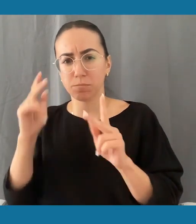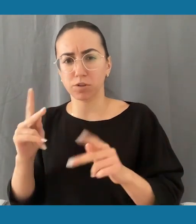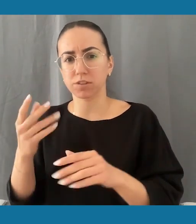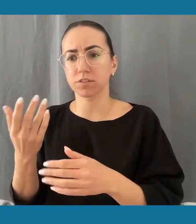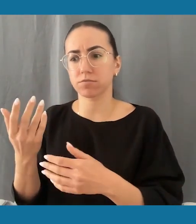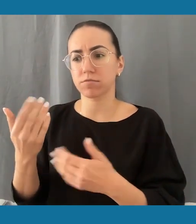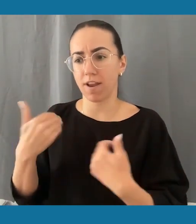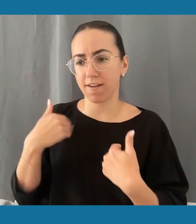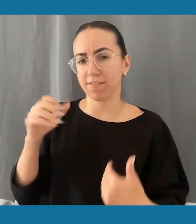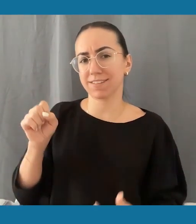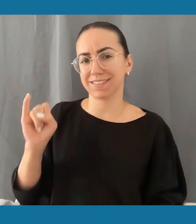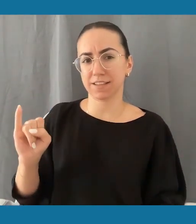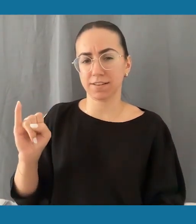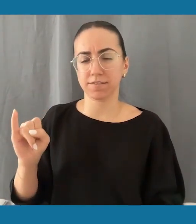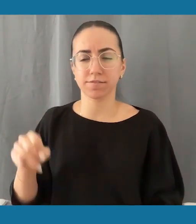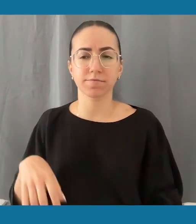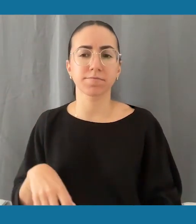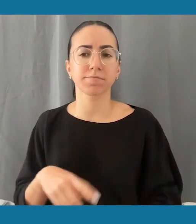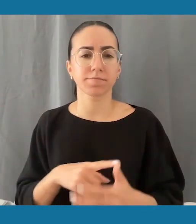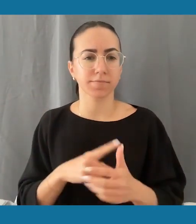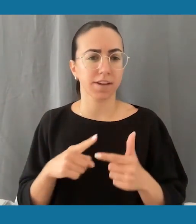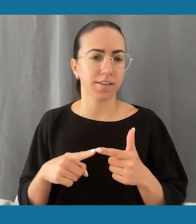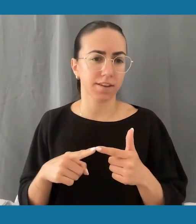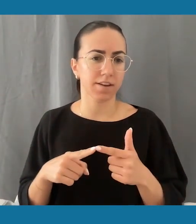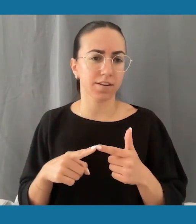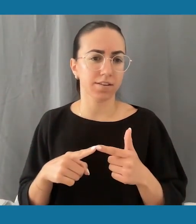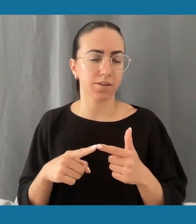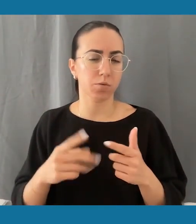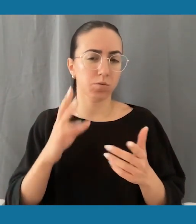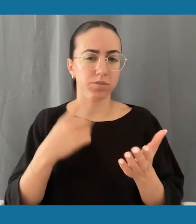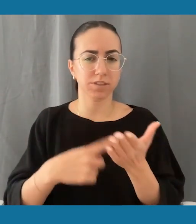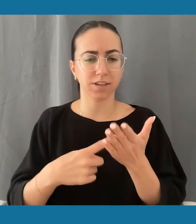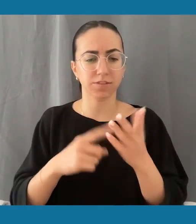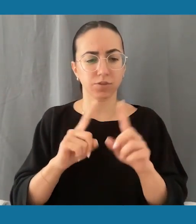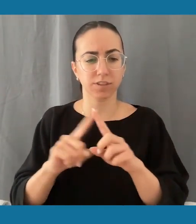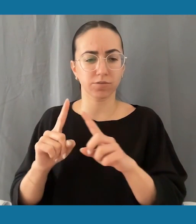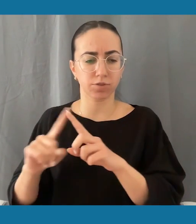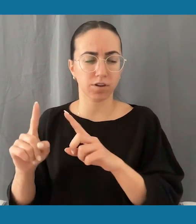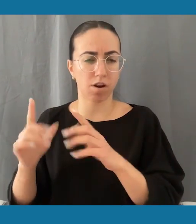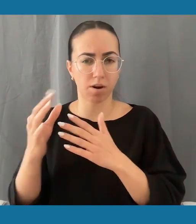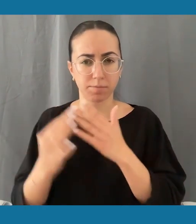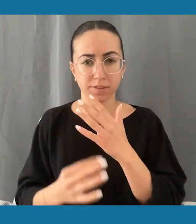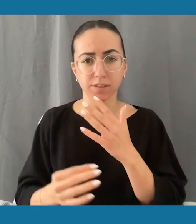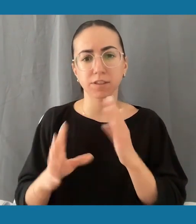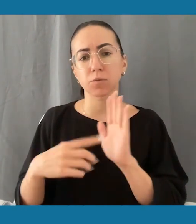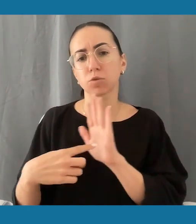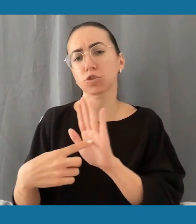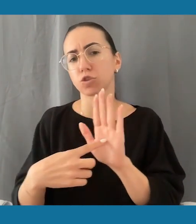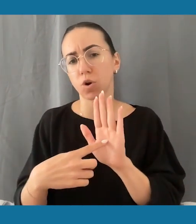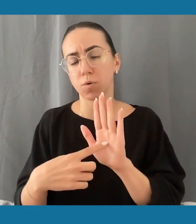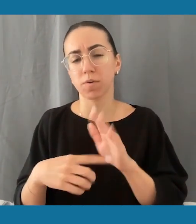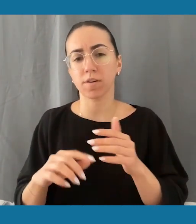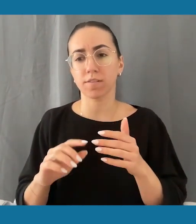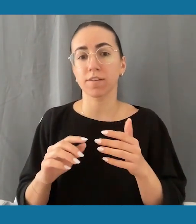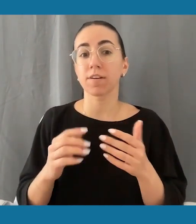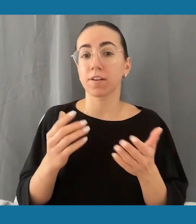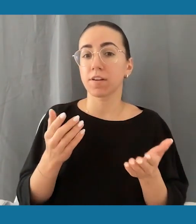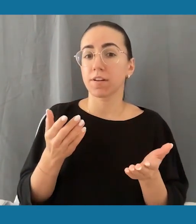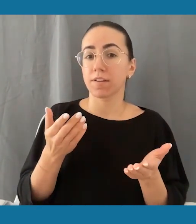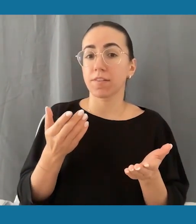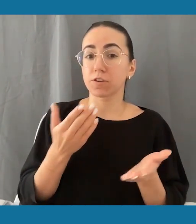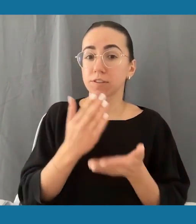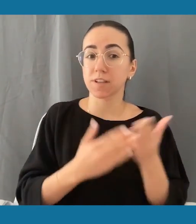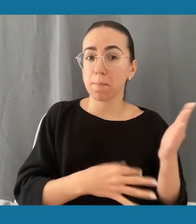in an ABLE account for housing expenses, which will indicate to you that there is a benefit to having sometimes both a special